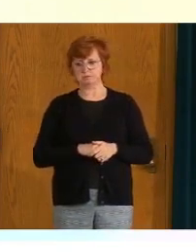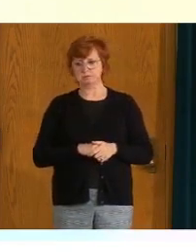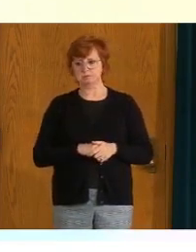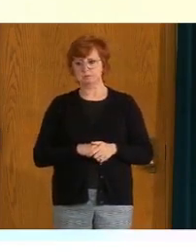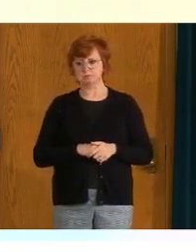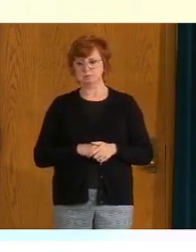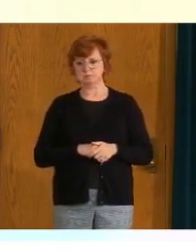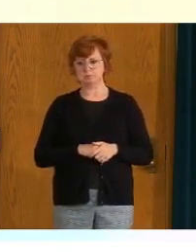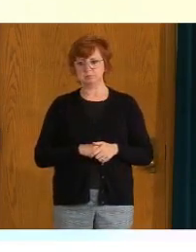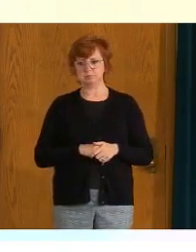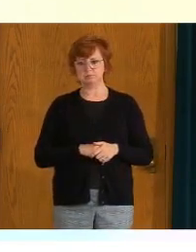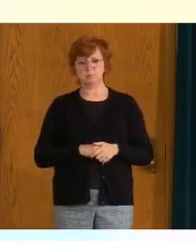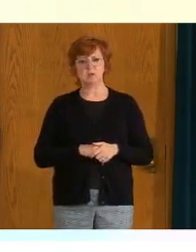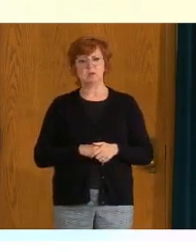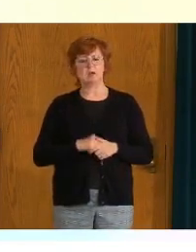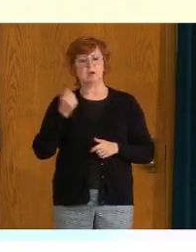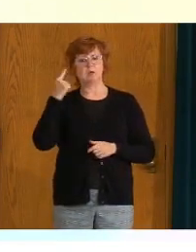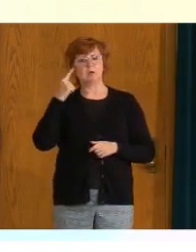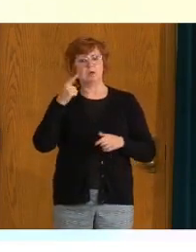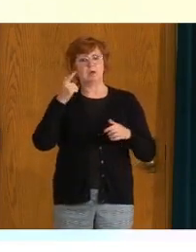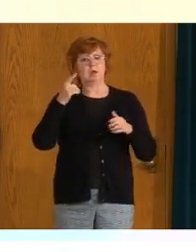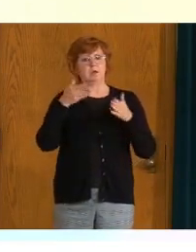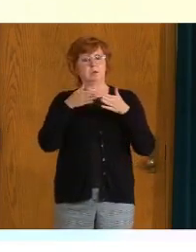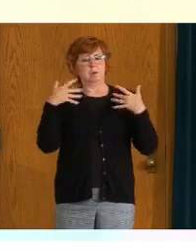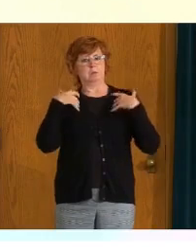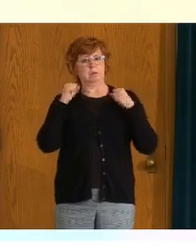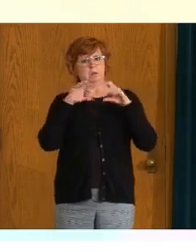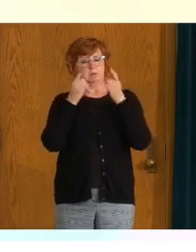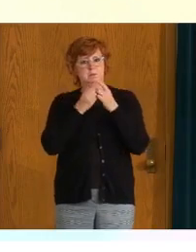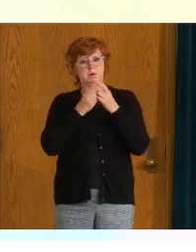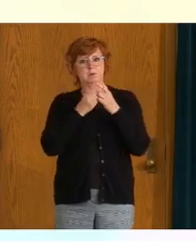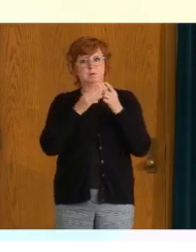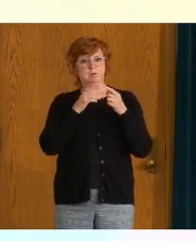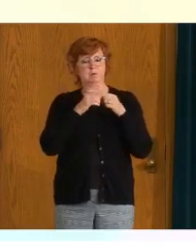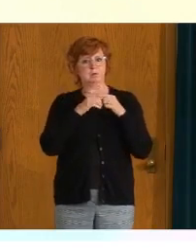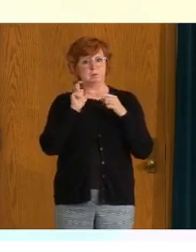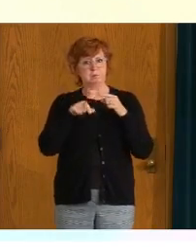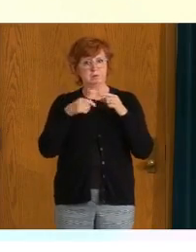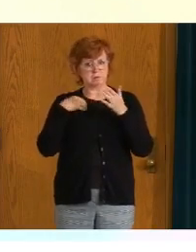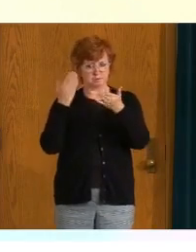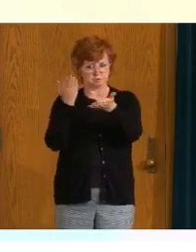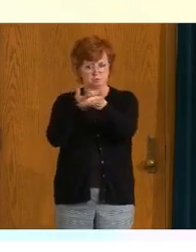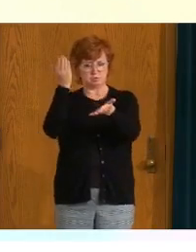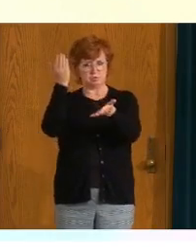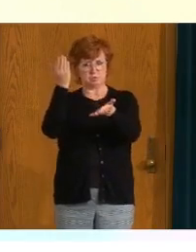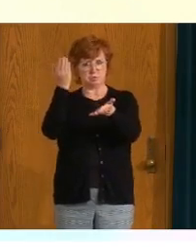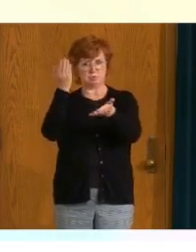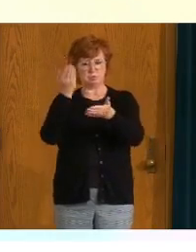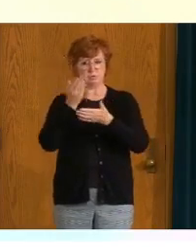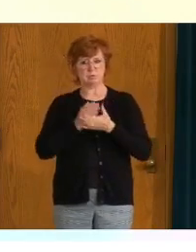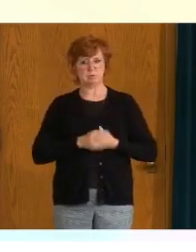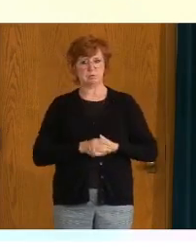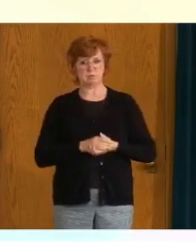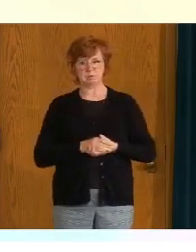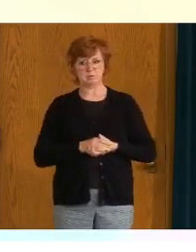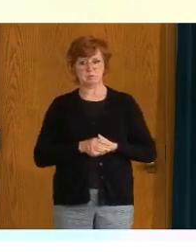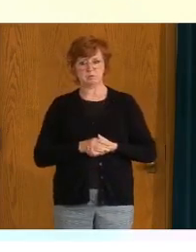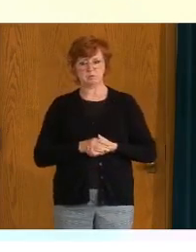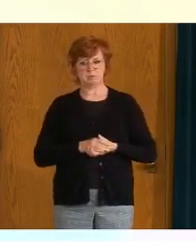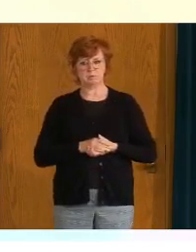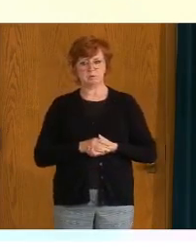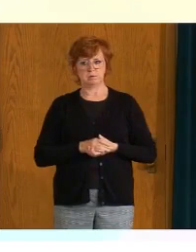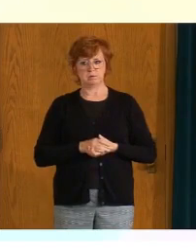health engages with the family, it's not an issue of people providing incomplete information. It's an issue of managing